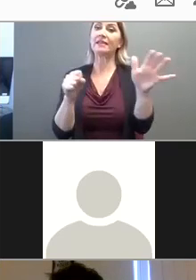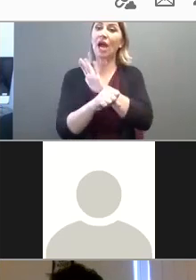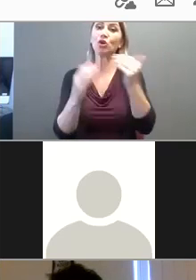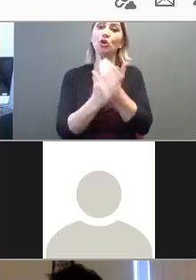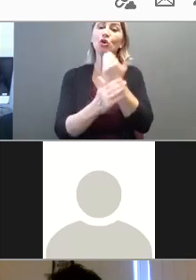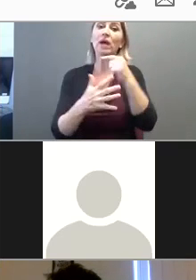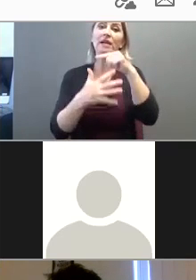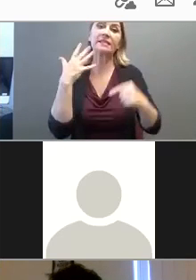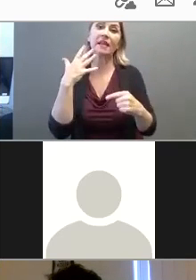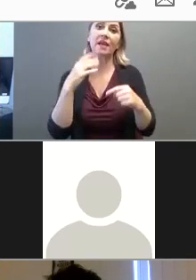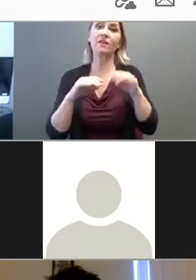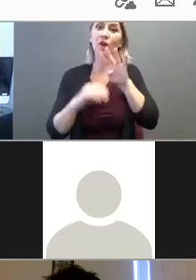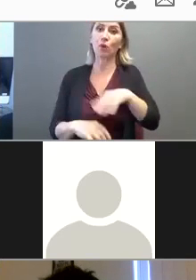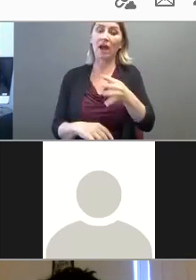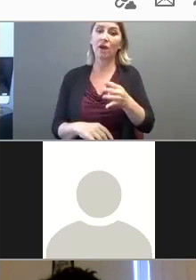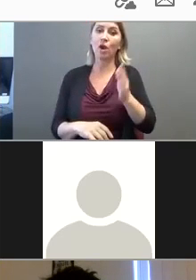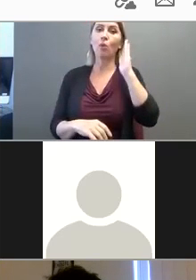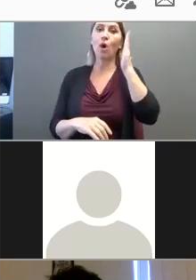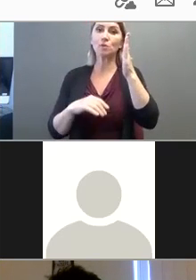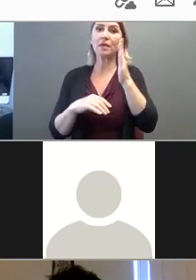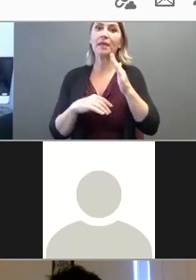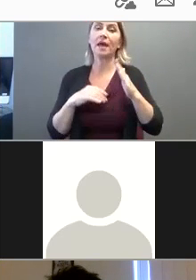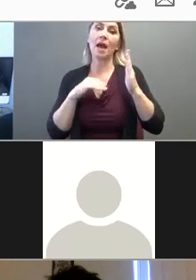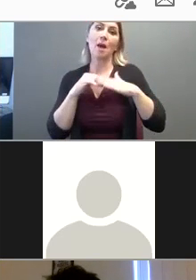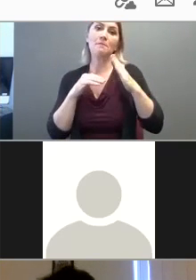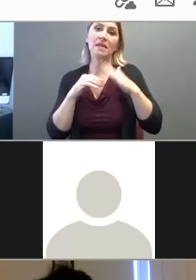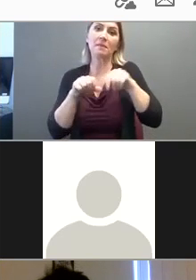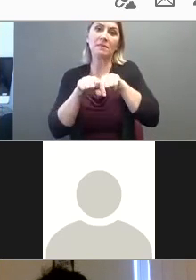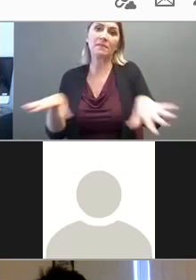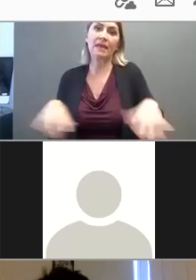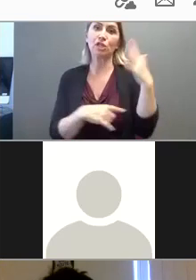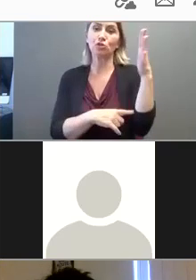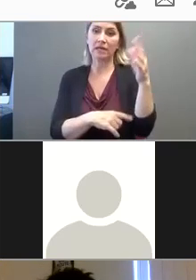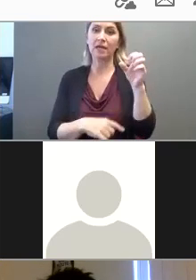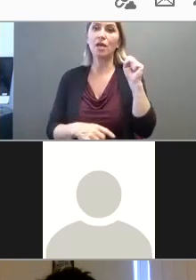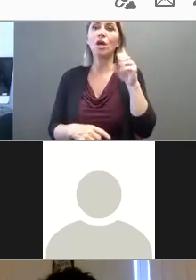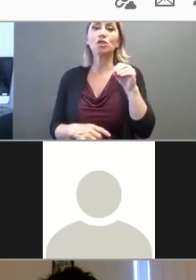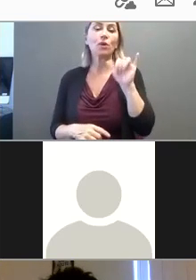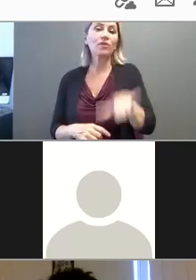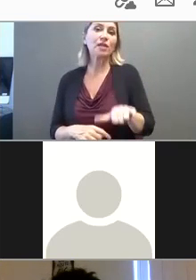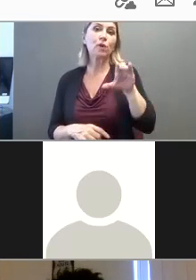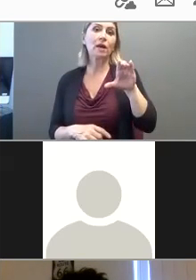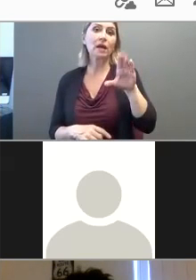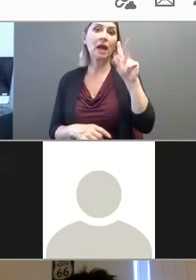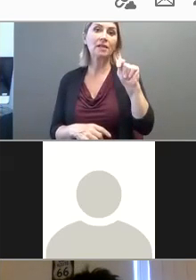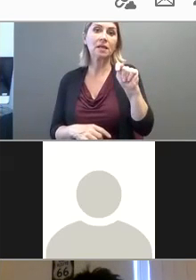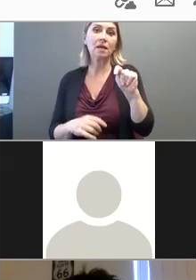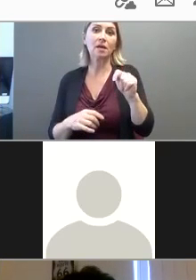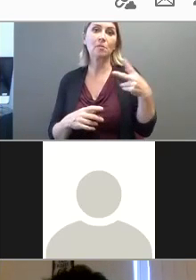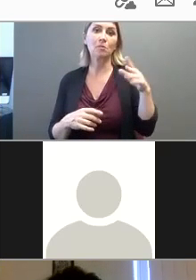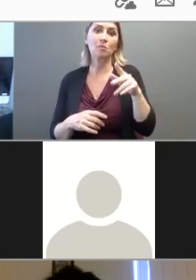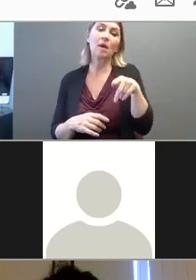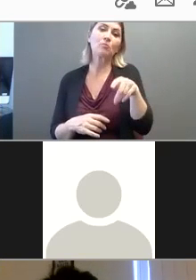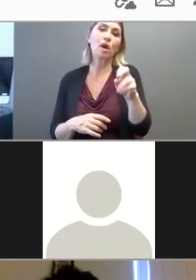new graph would also be a minimum spanning tree. So that is what cut property is actually trying to explain.